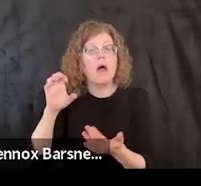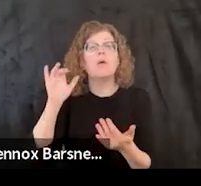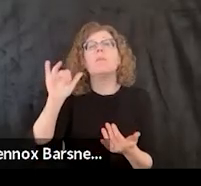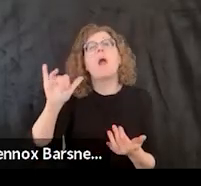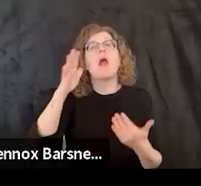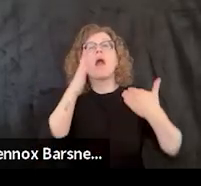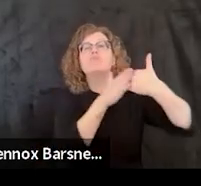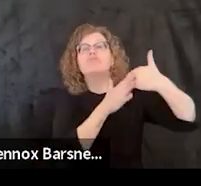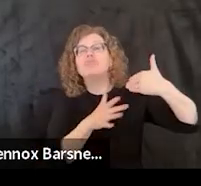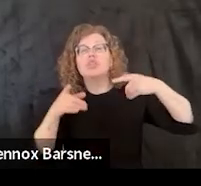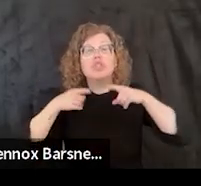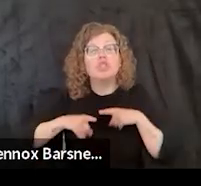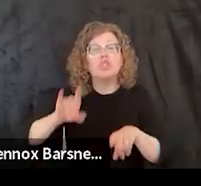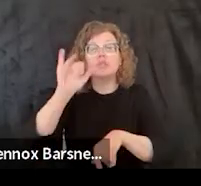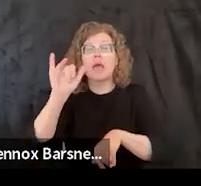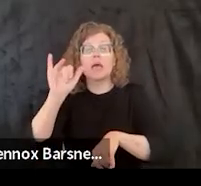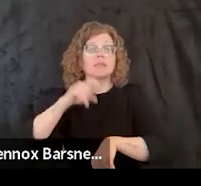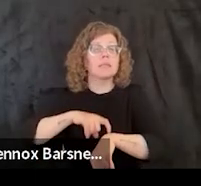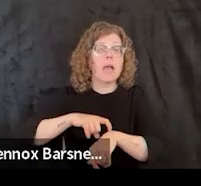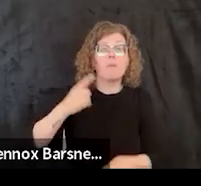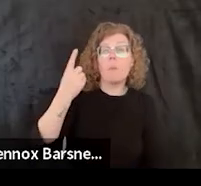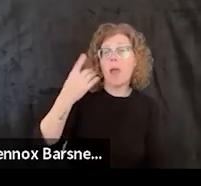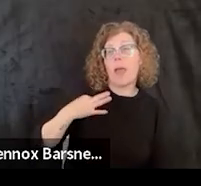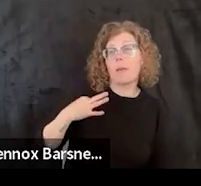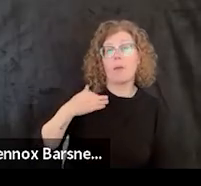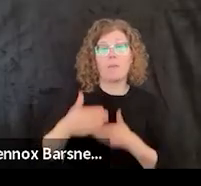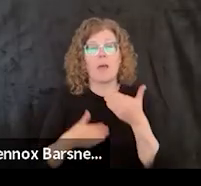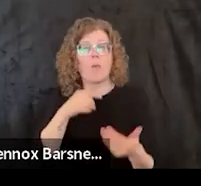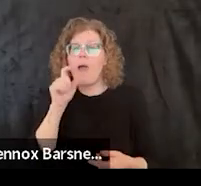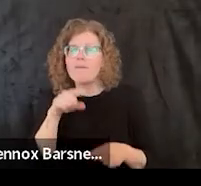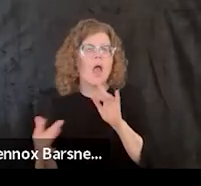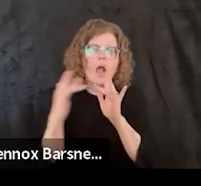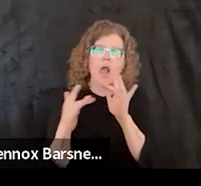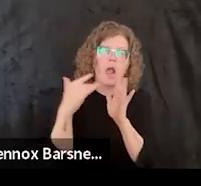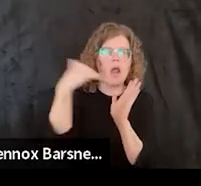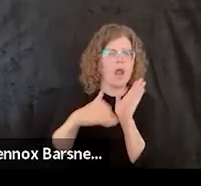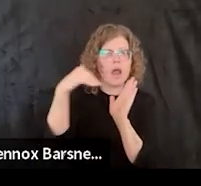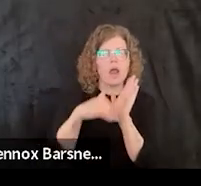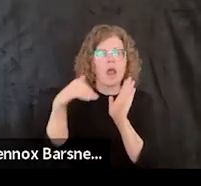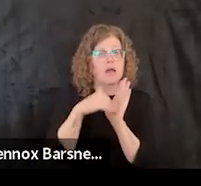application process. For example, when applying, when reporting,